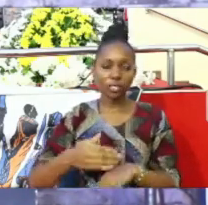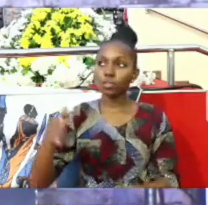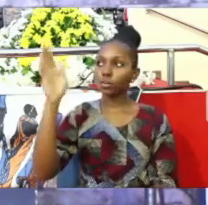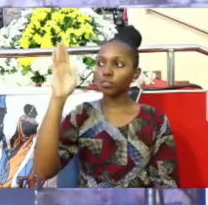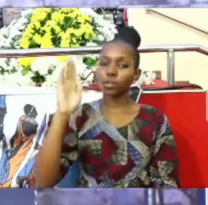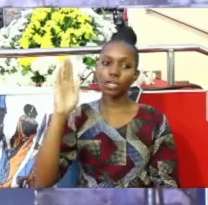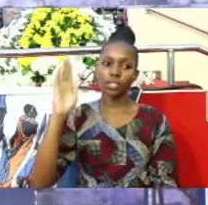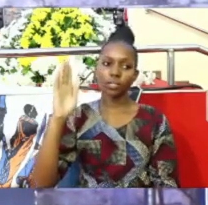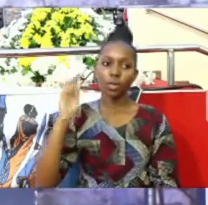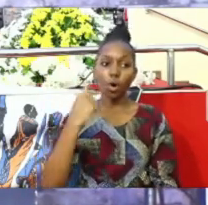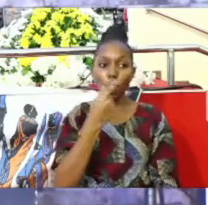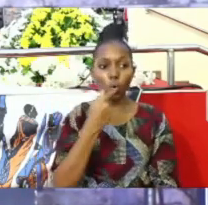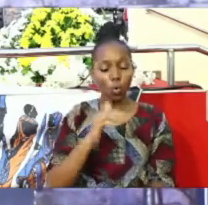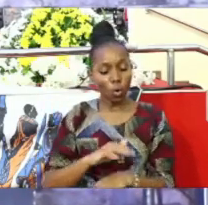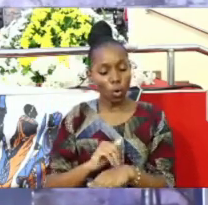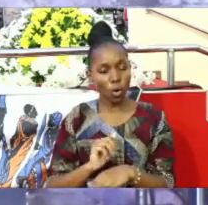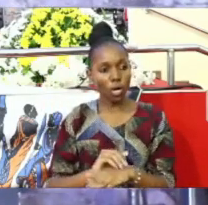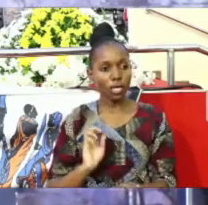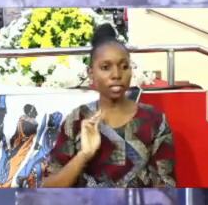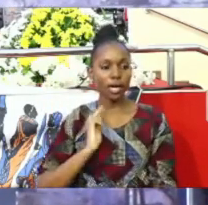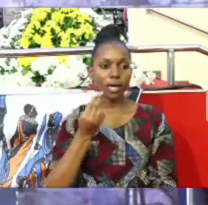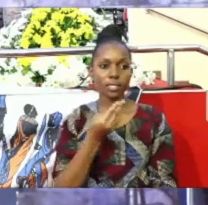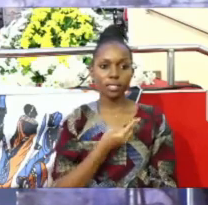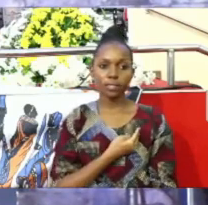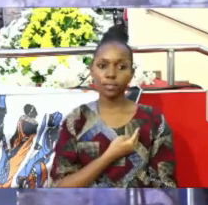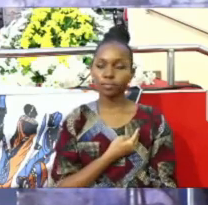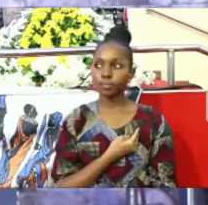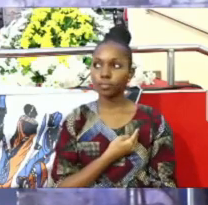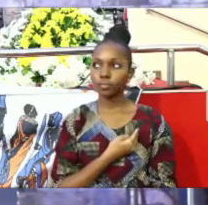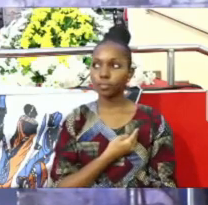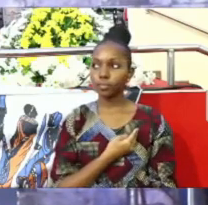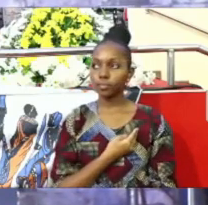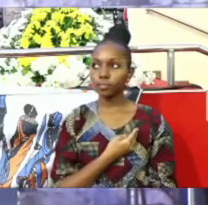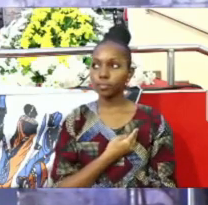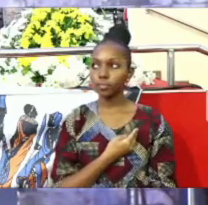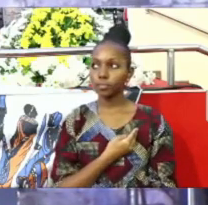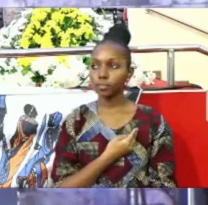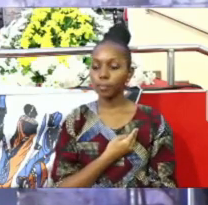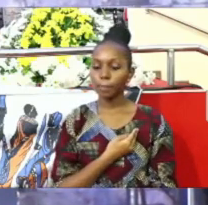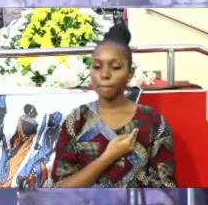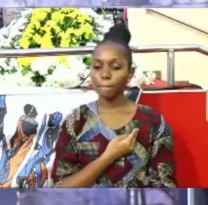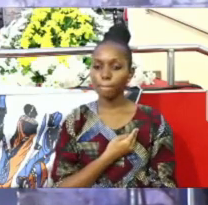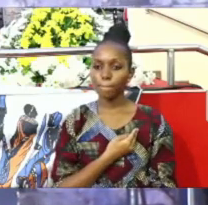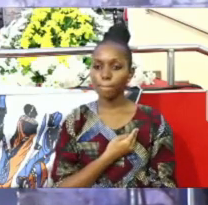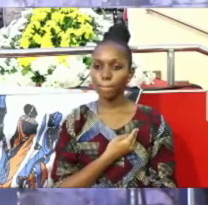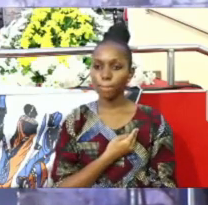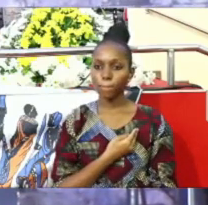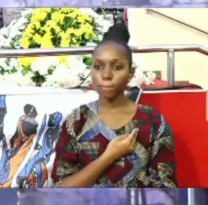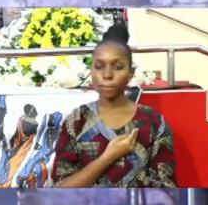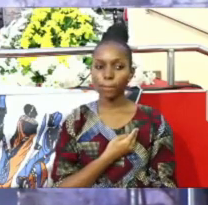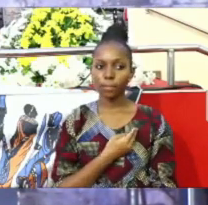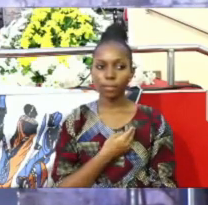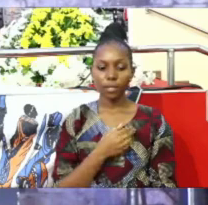God who called us. Ya kwamba tumeitwa ili tuonyeshe utaratibu ama uendelevu wa Mungu aliyetuchagua. And all